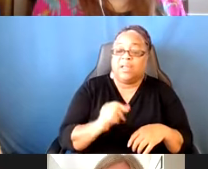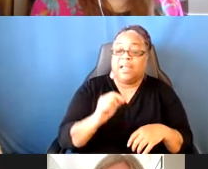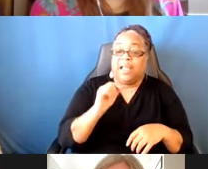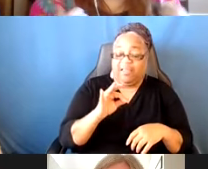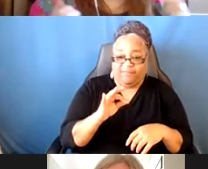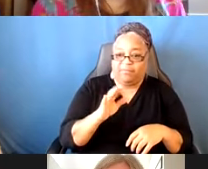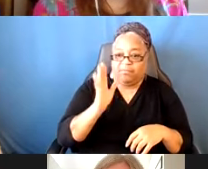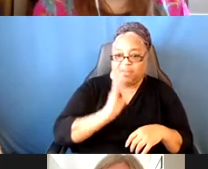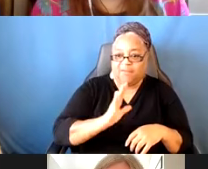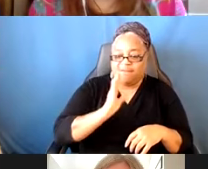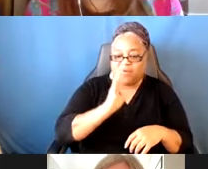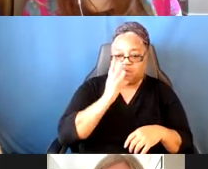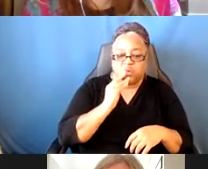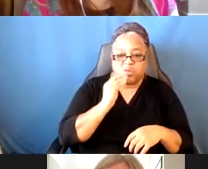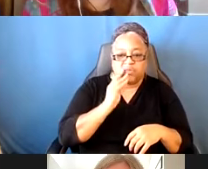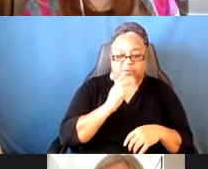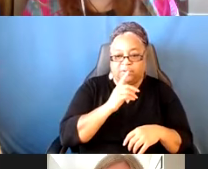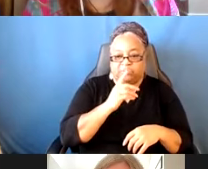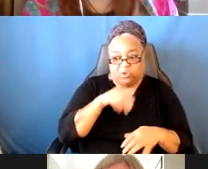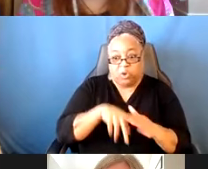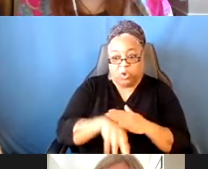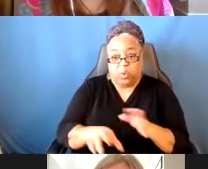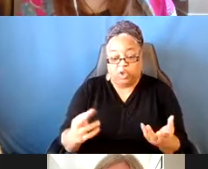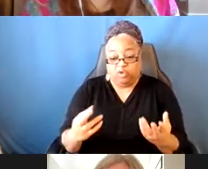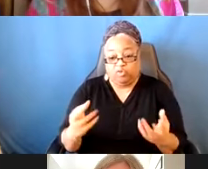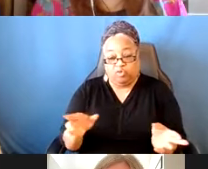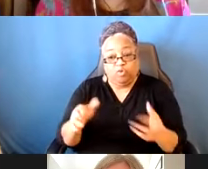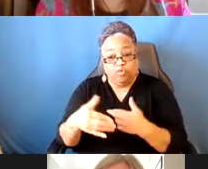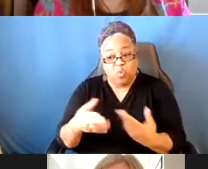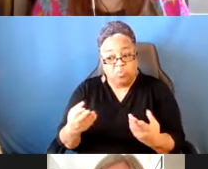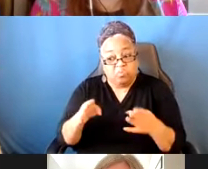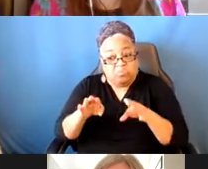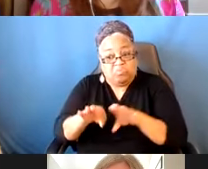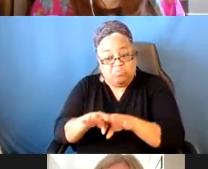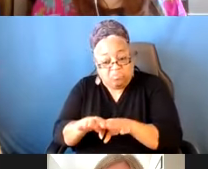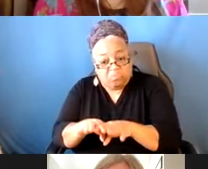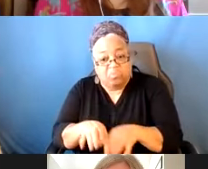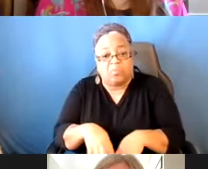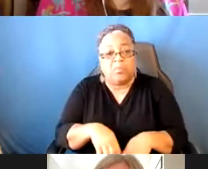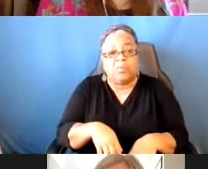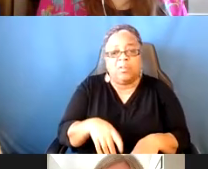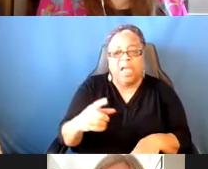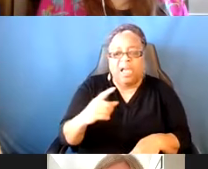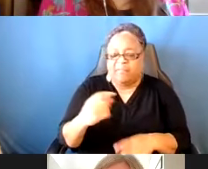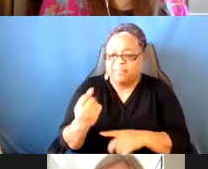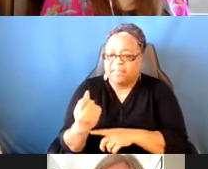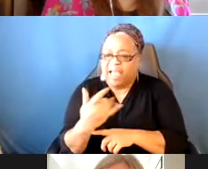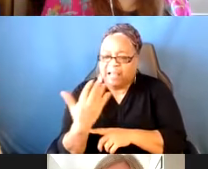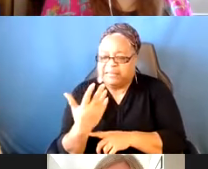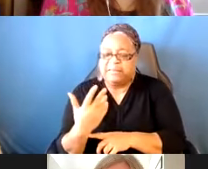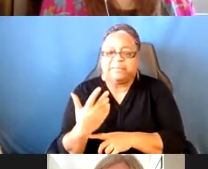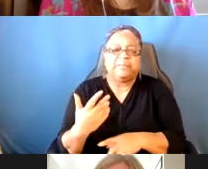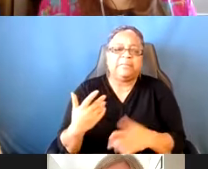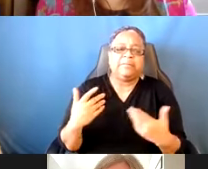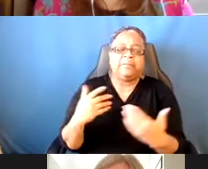a scented candle and a nice blanket and some music to feel safe again, you might be a sensory experiences